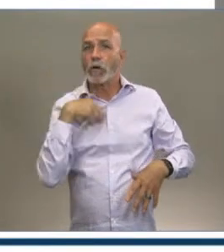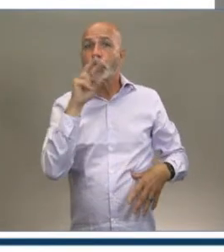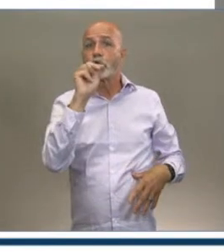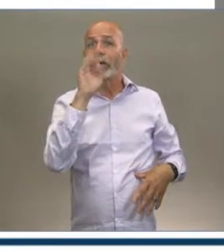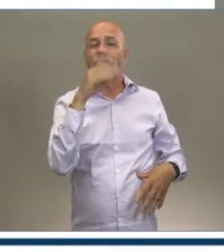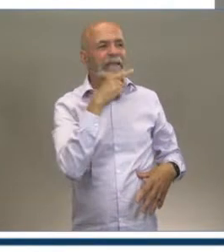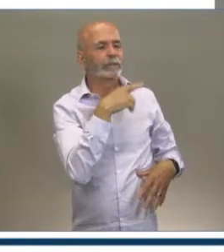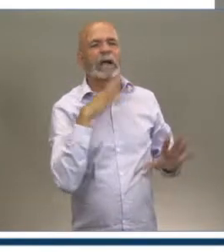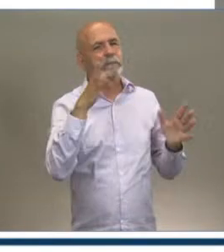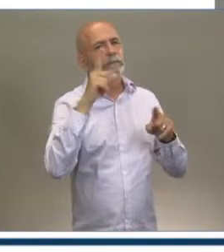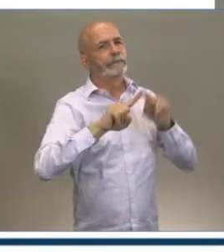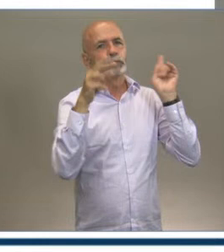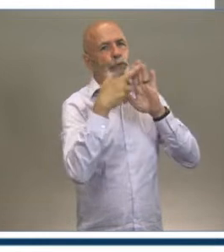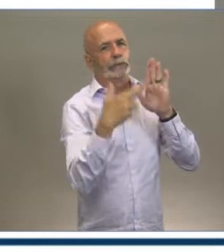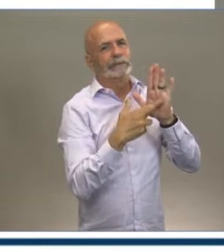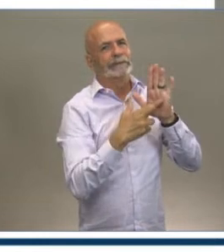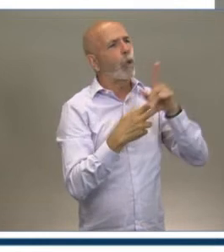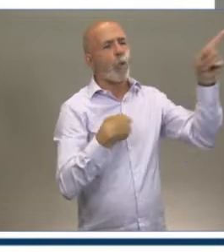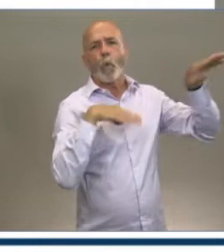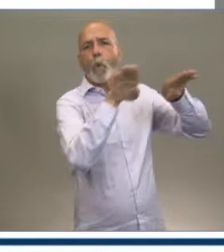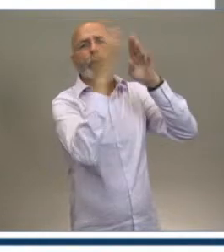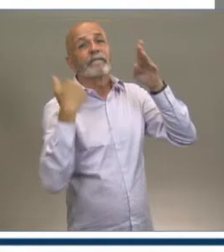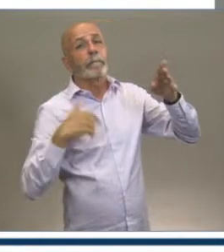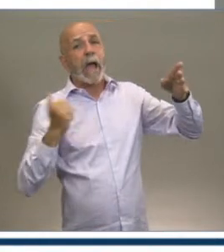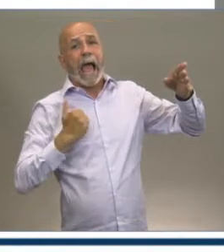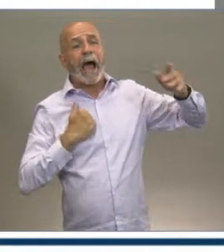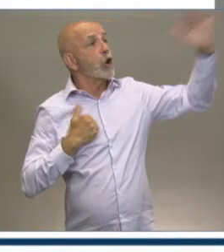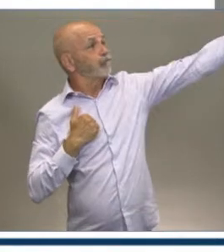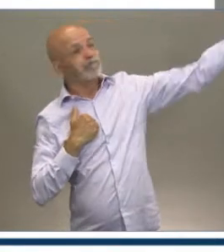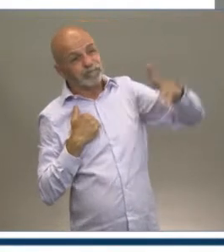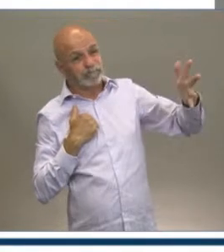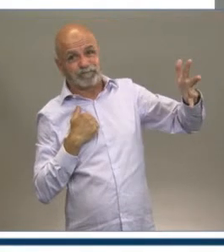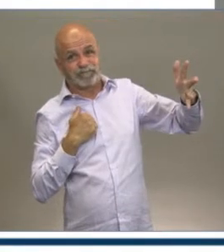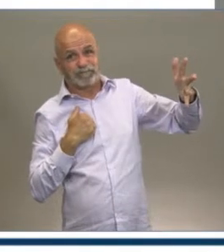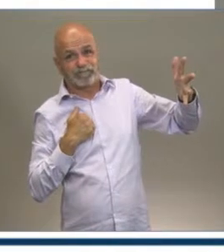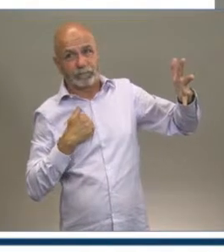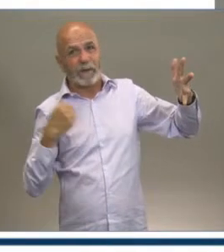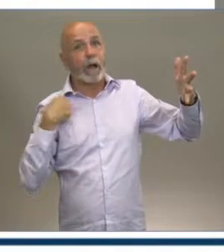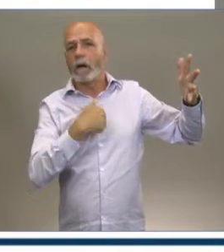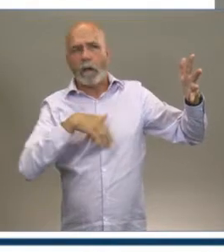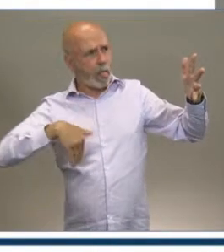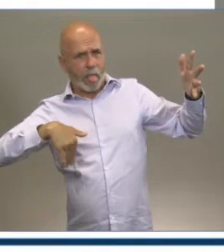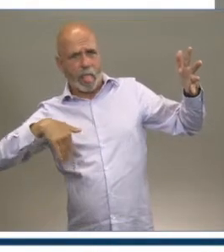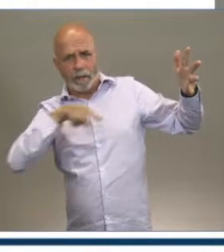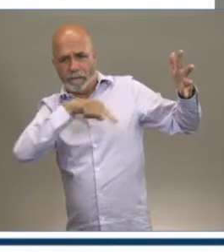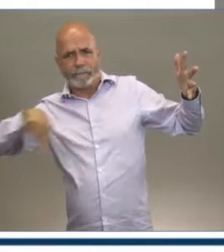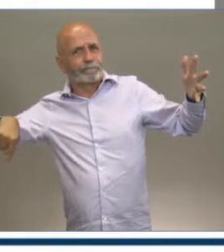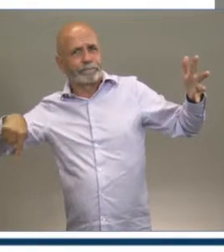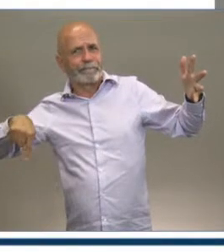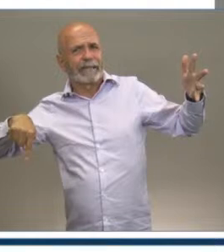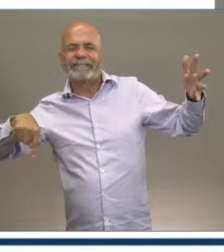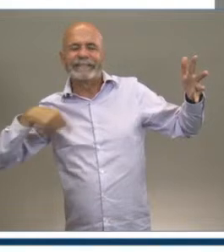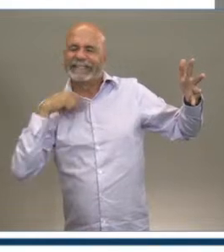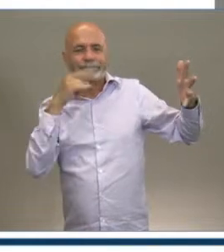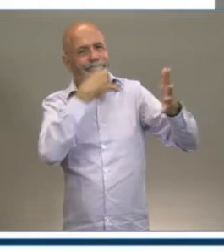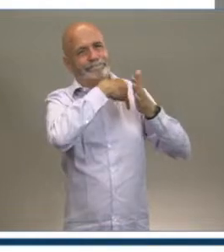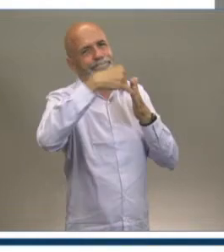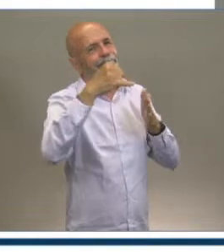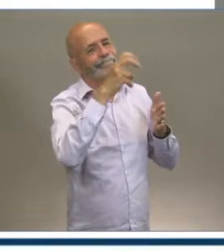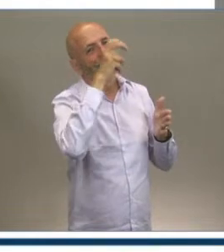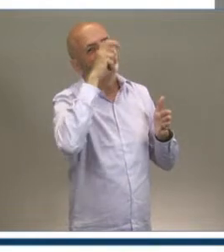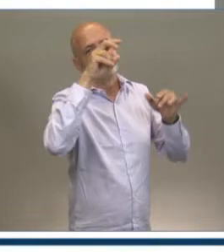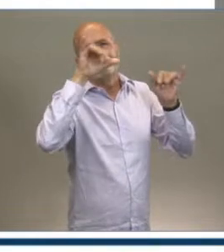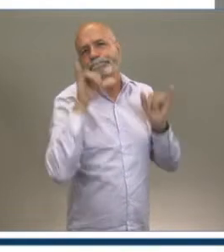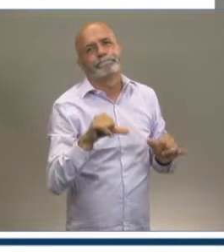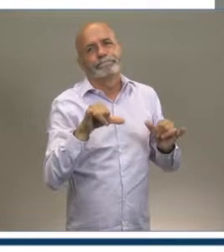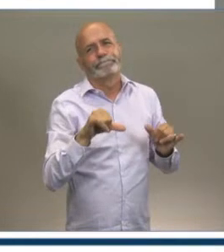because they open to the rest of Canada sooner and have less strict border requirements. So anyone